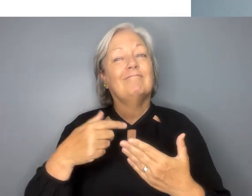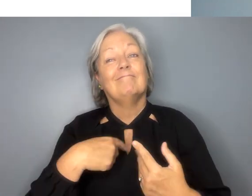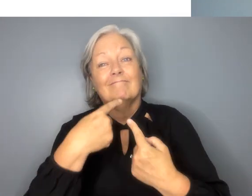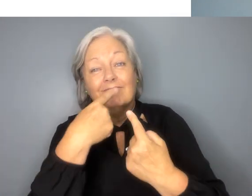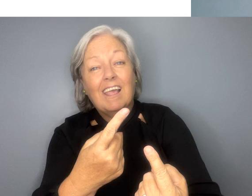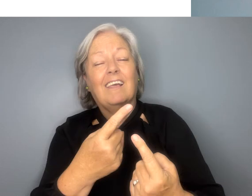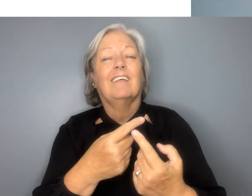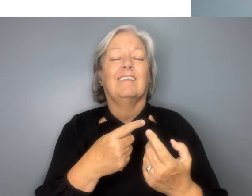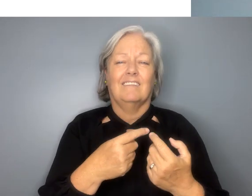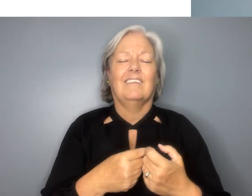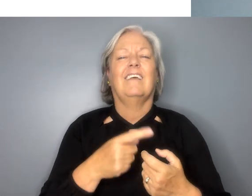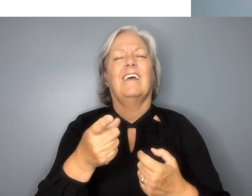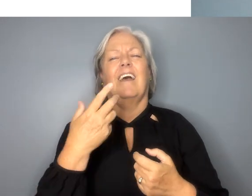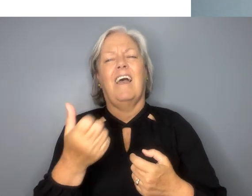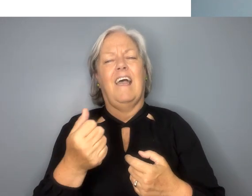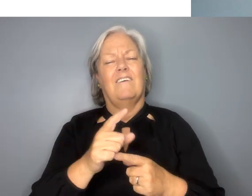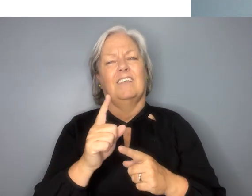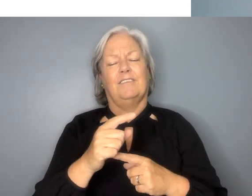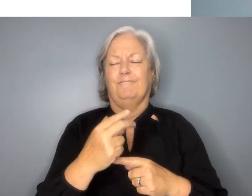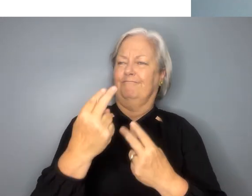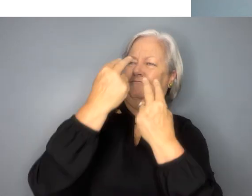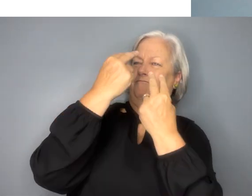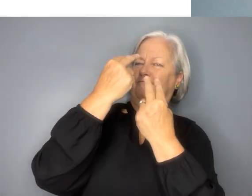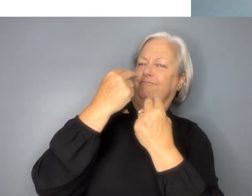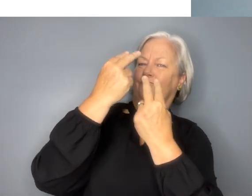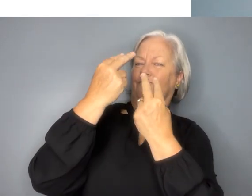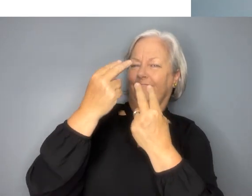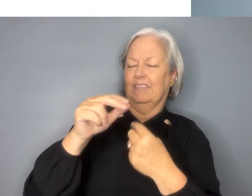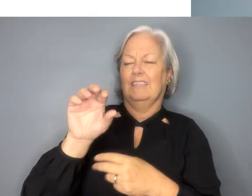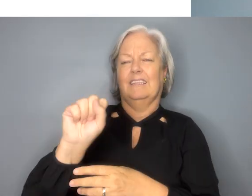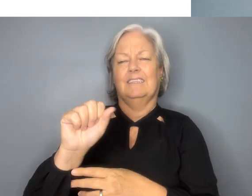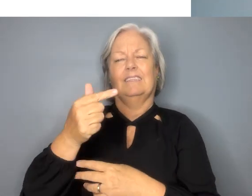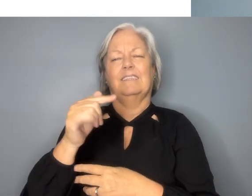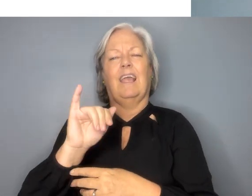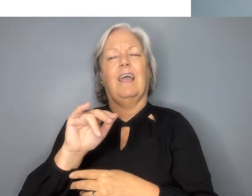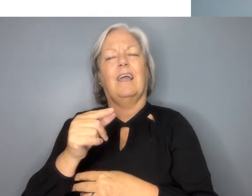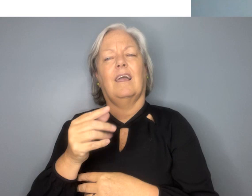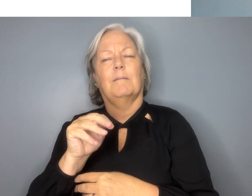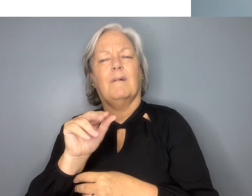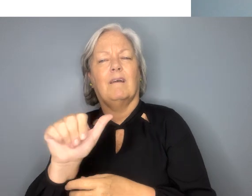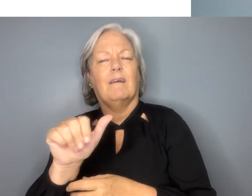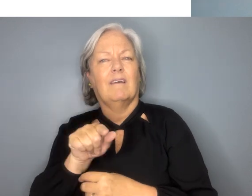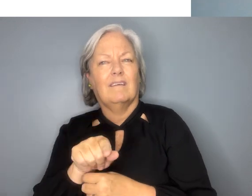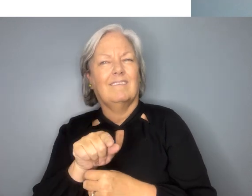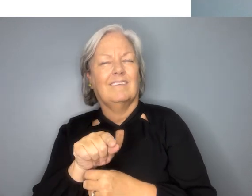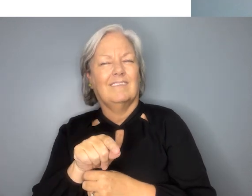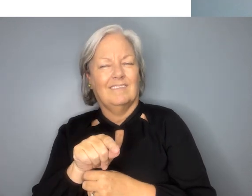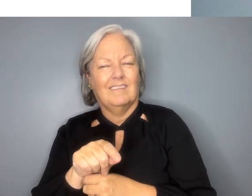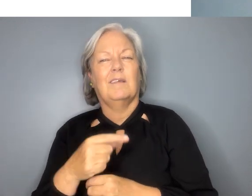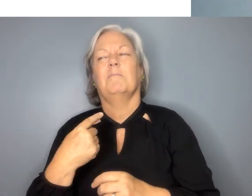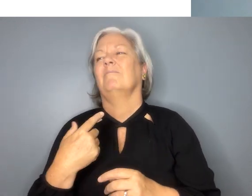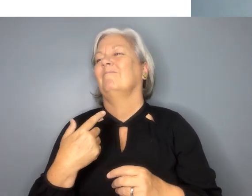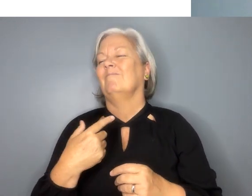think dealing with the stigma that comes with being like having a diverse sexual orientation, and then the thing